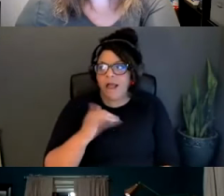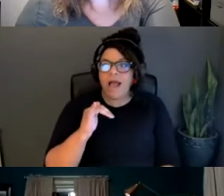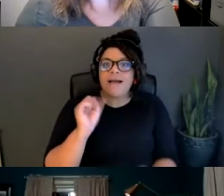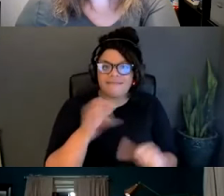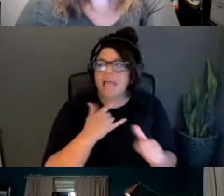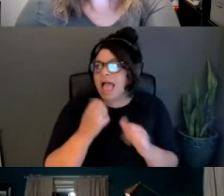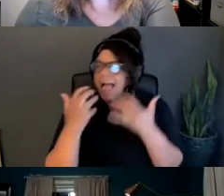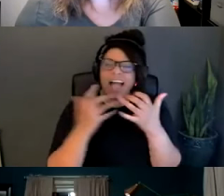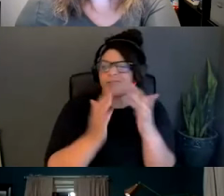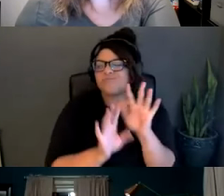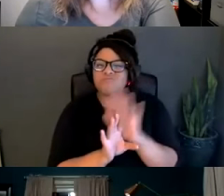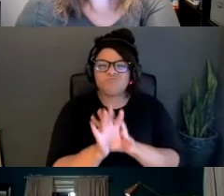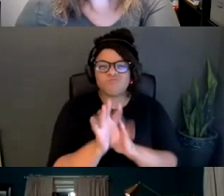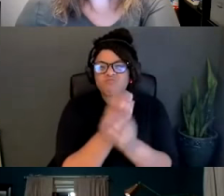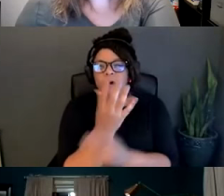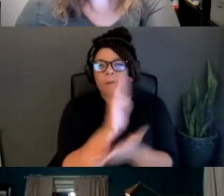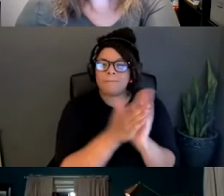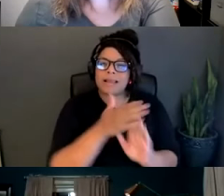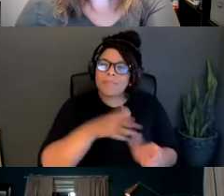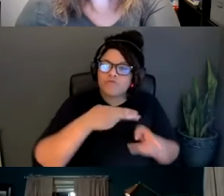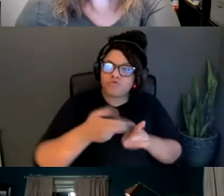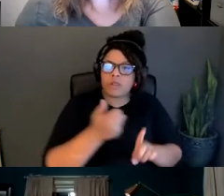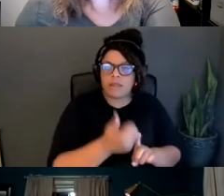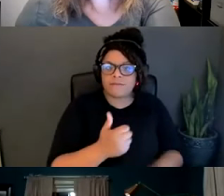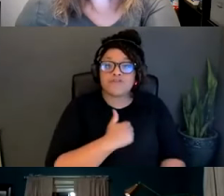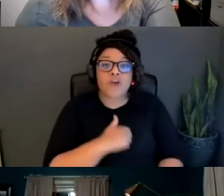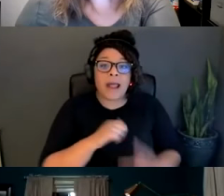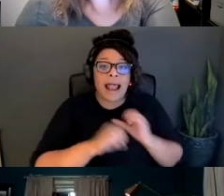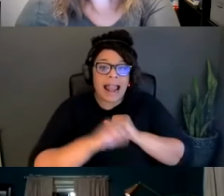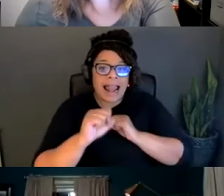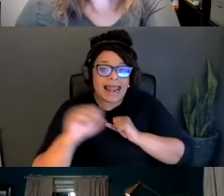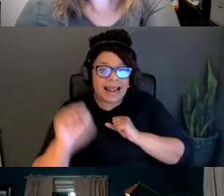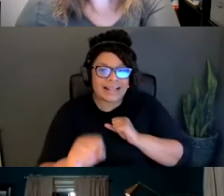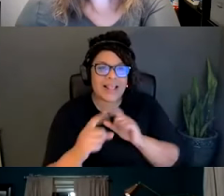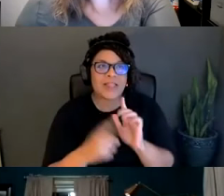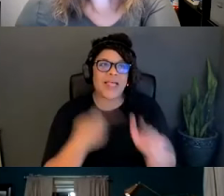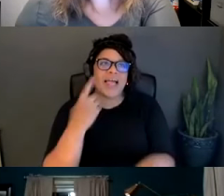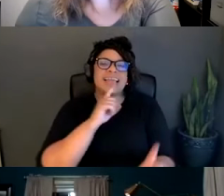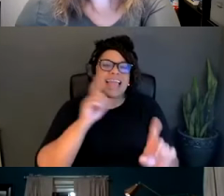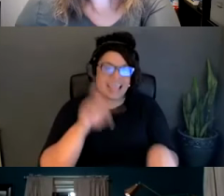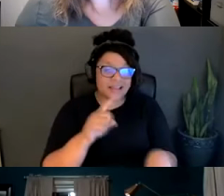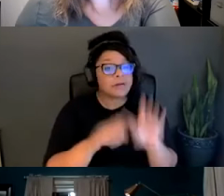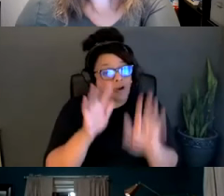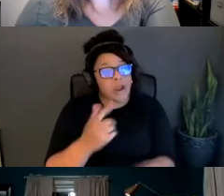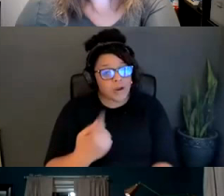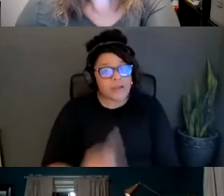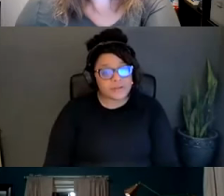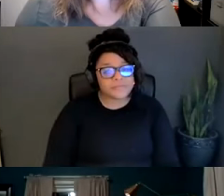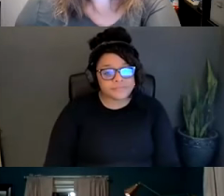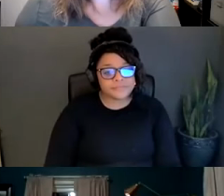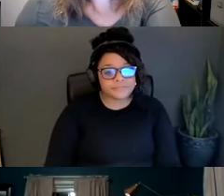grow and they can be their authentic selves. Sorry to talk so long answer, but great question from the